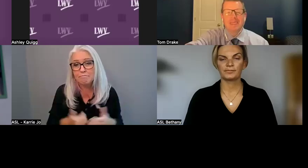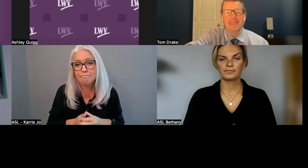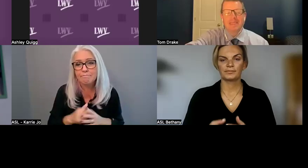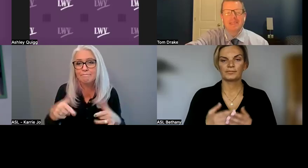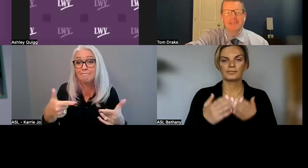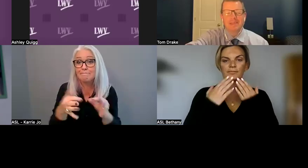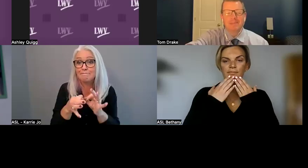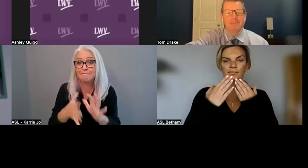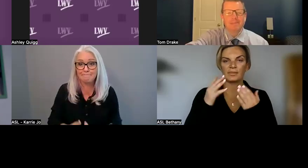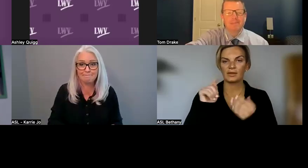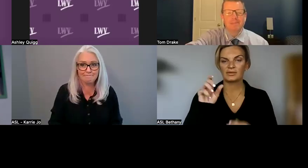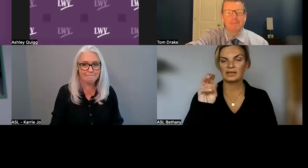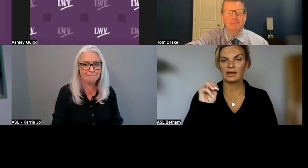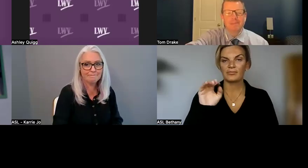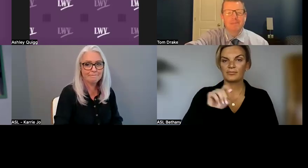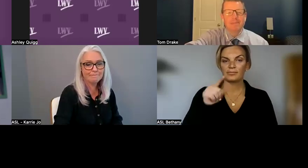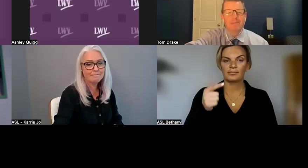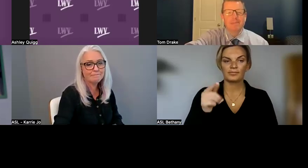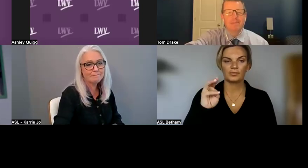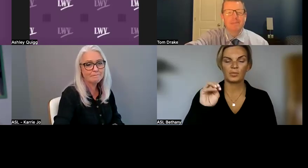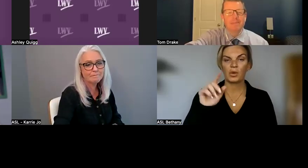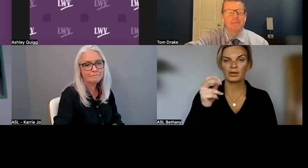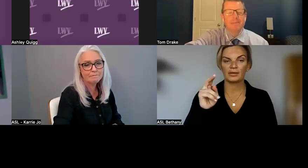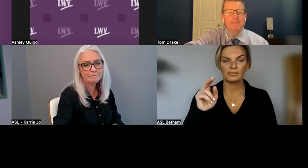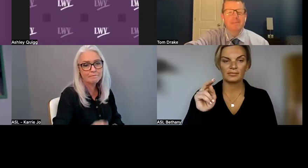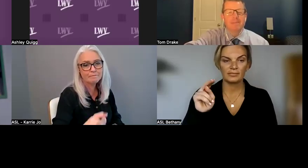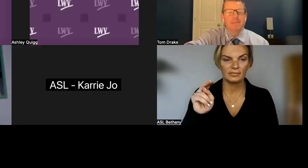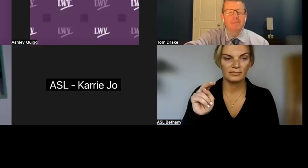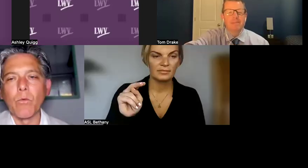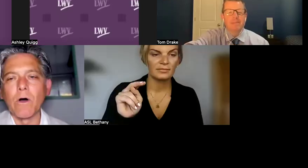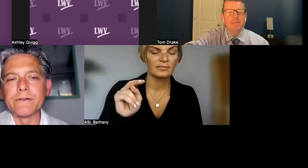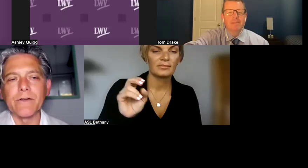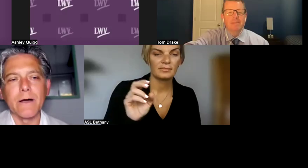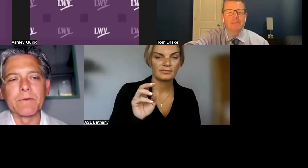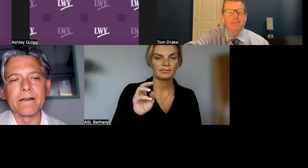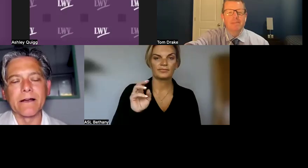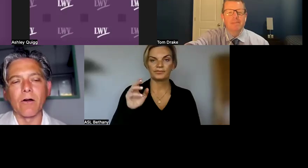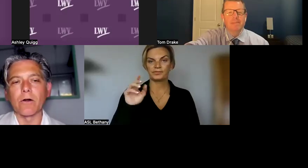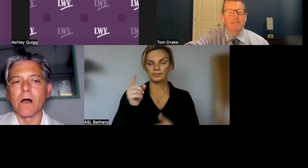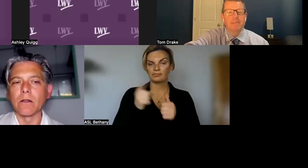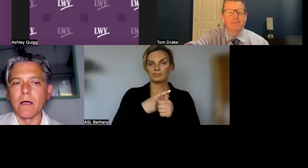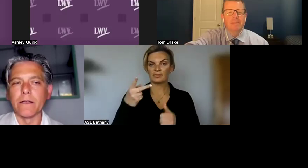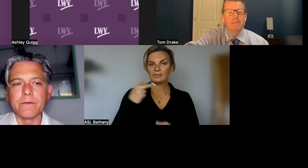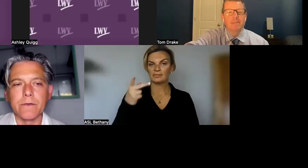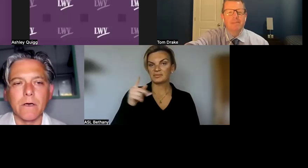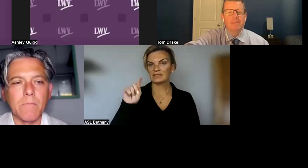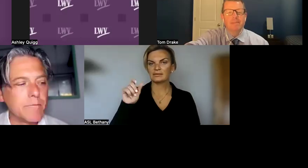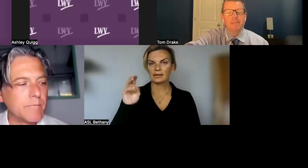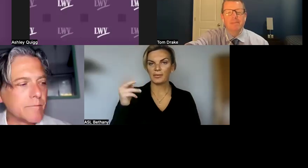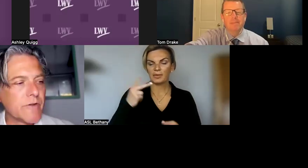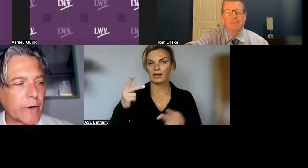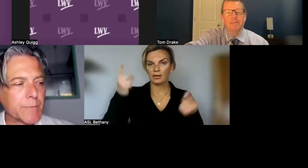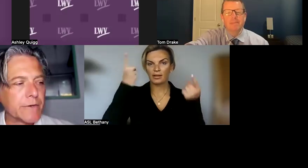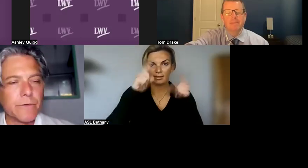Tom. Morgan? Rachel, thank you for that question. I think on number 1, Tom and I are aligned.